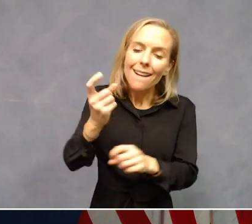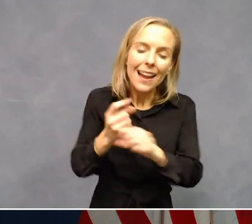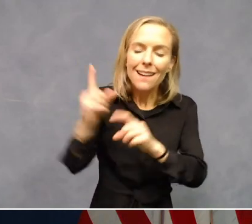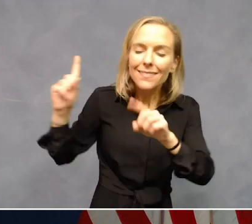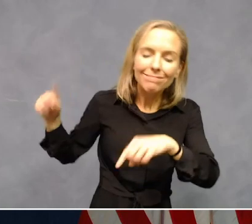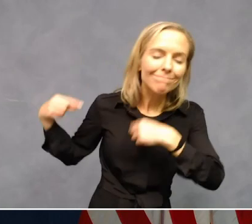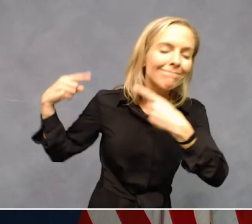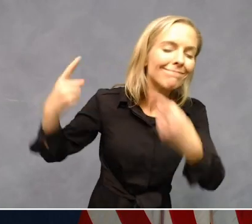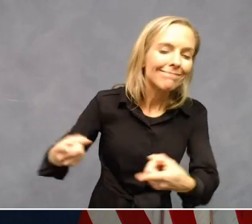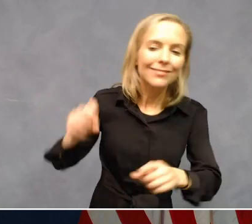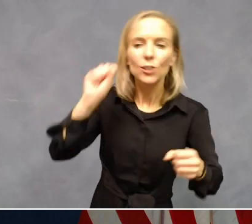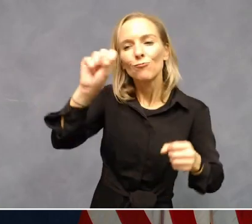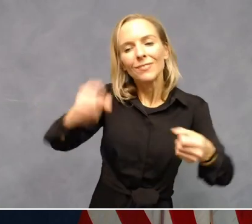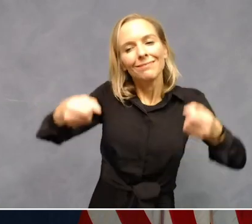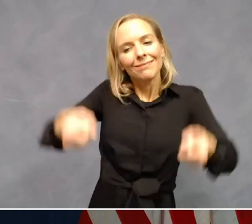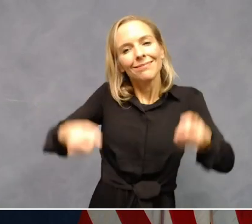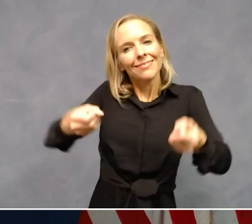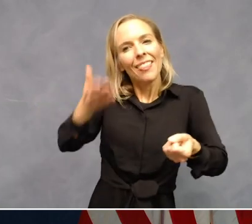mansion. Yeah,